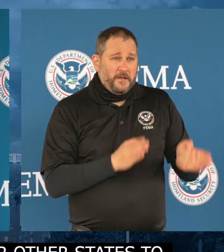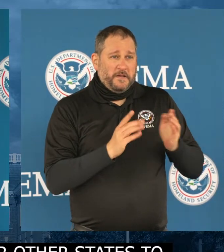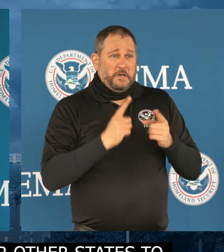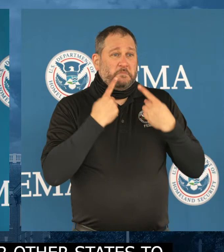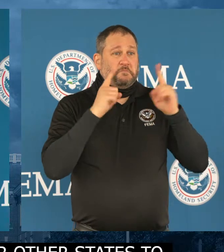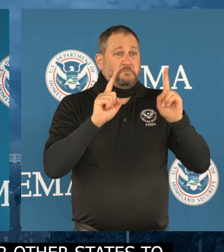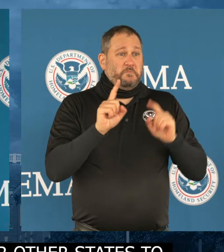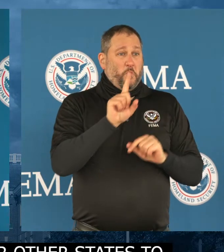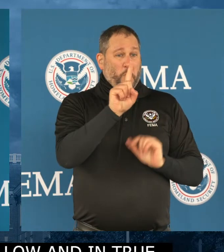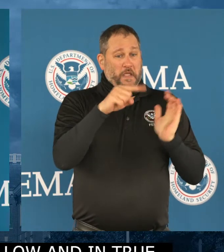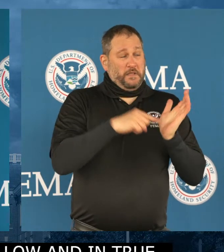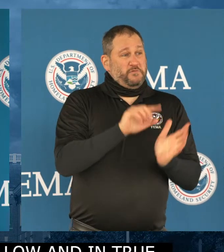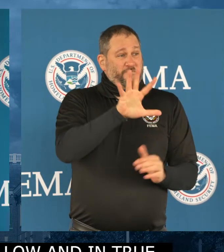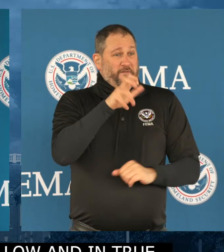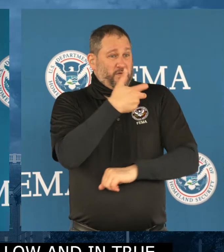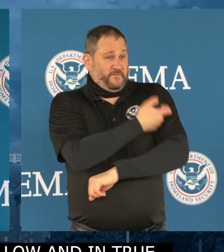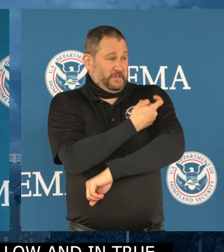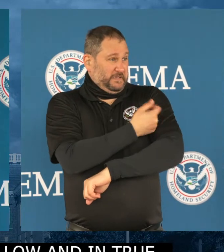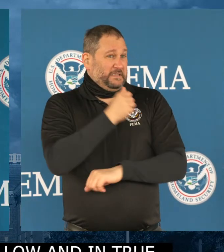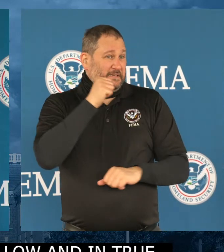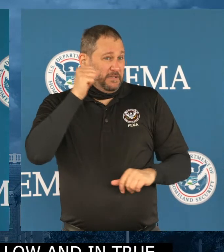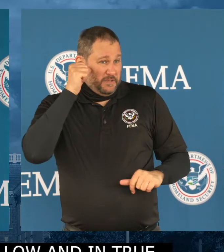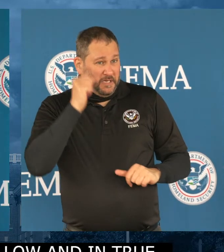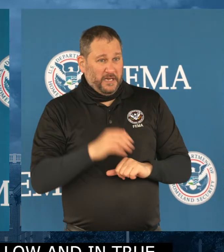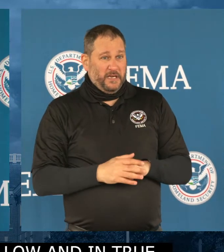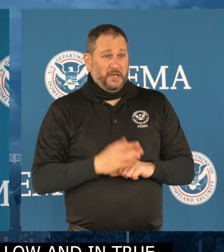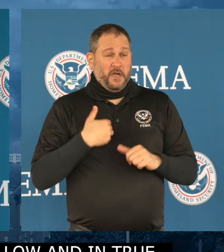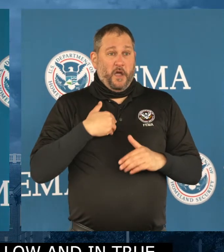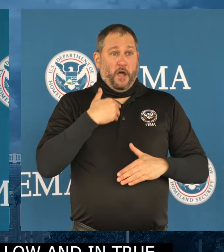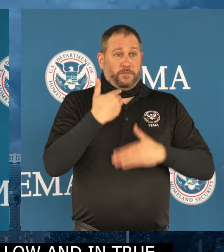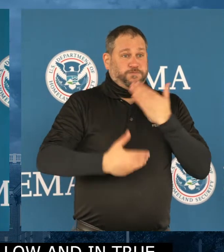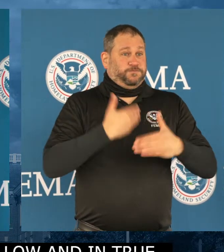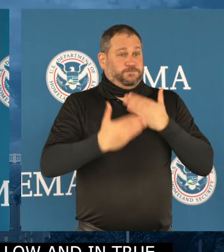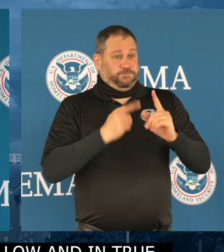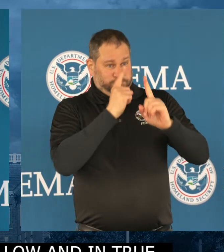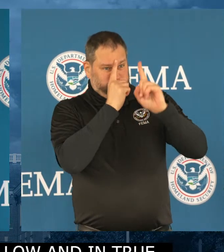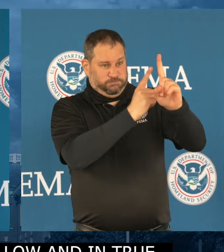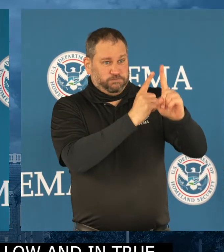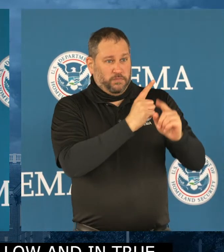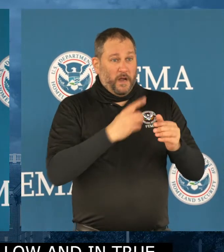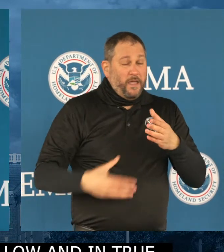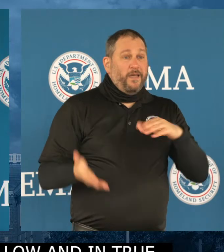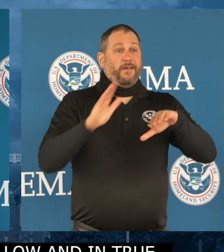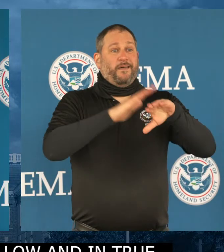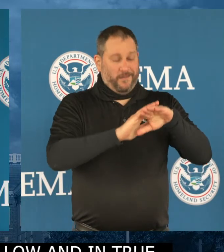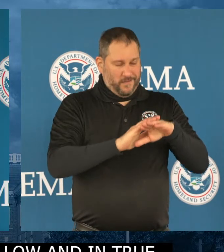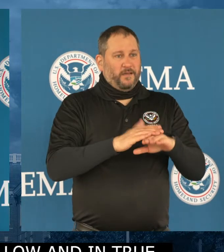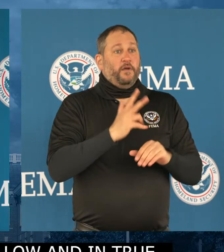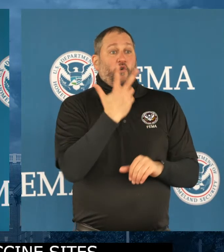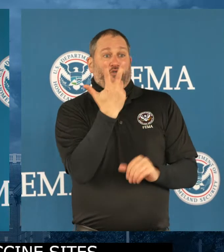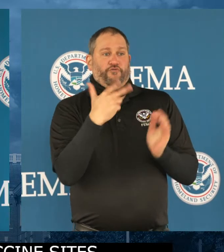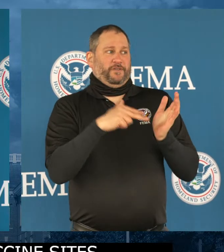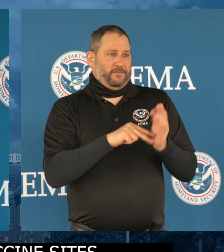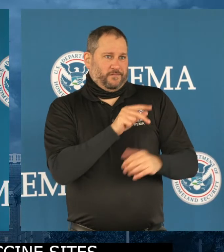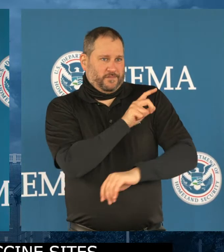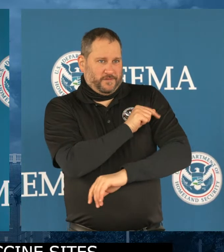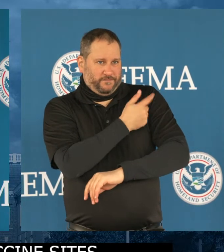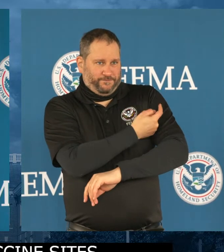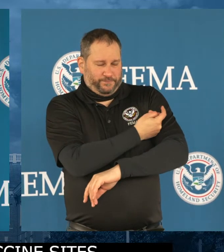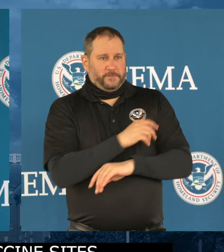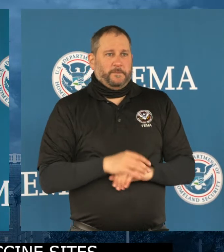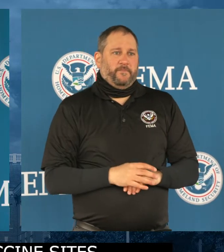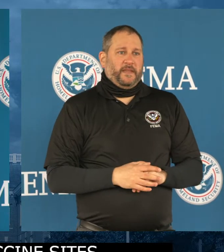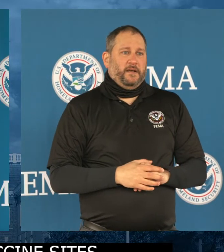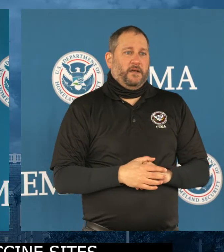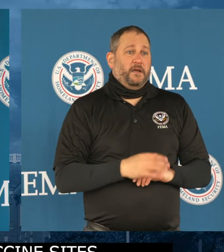vaccinations yesterday. We're on pace today to do 3,000 additional vaccinations. And I am encouraging my